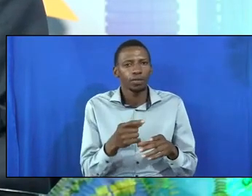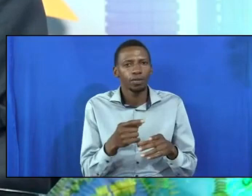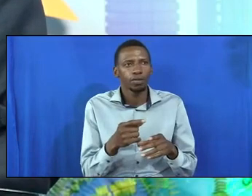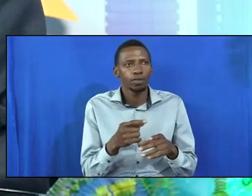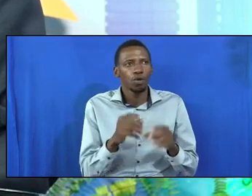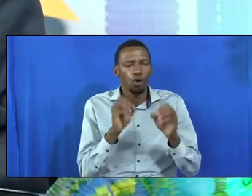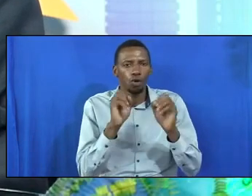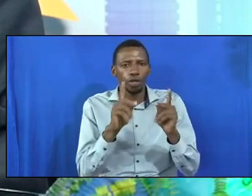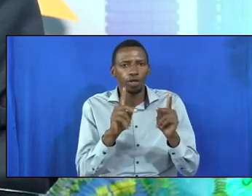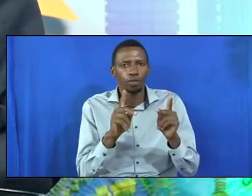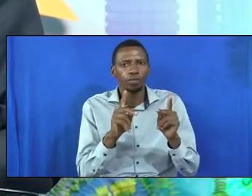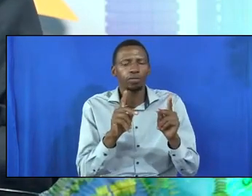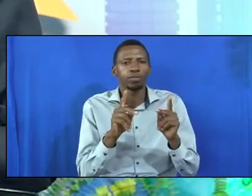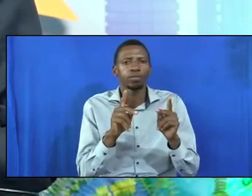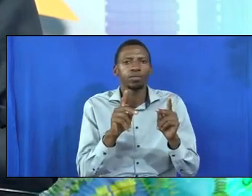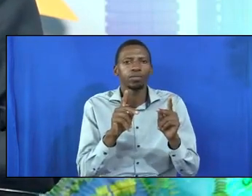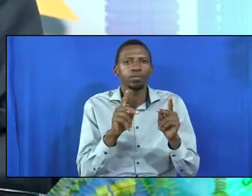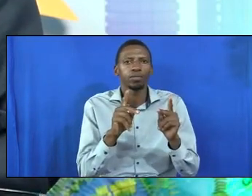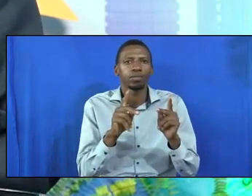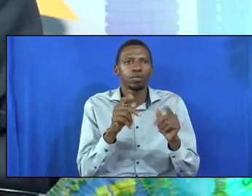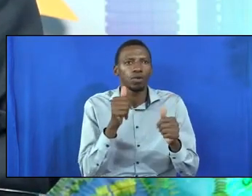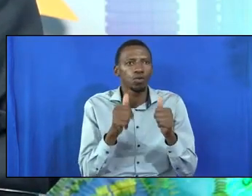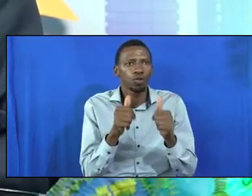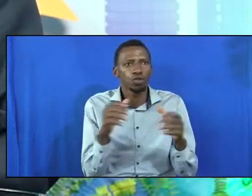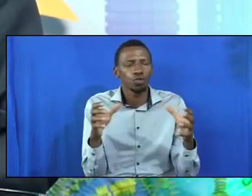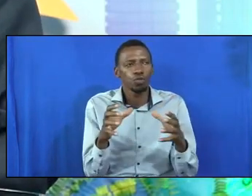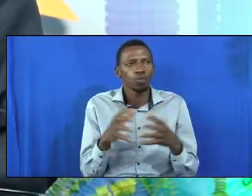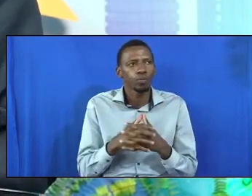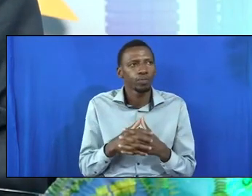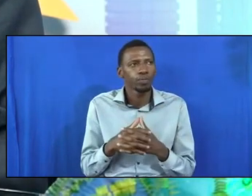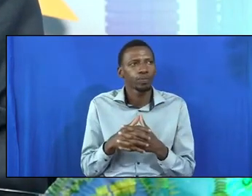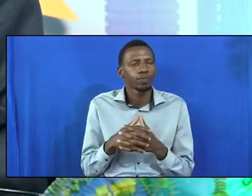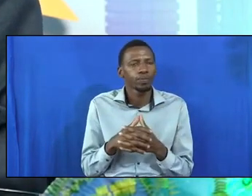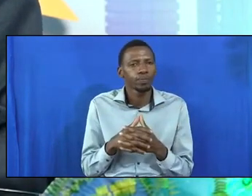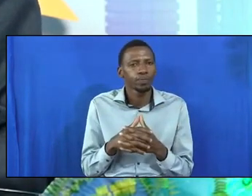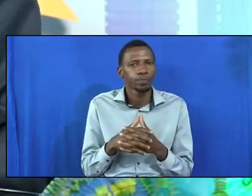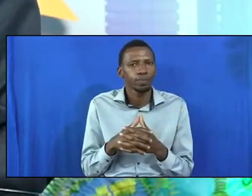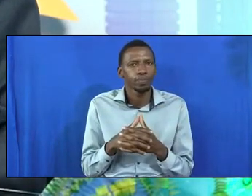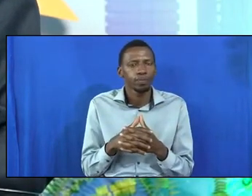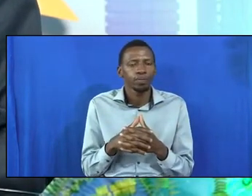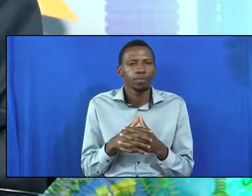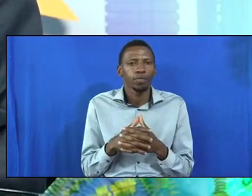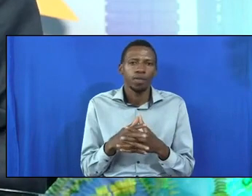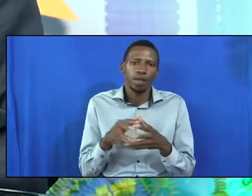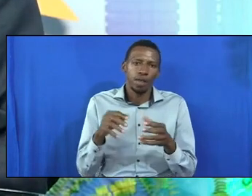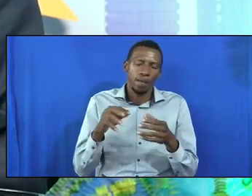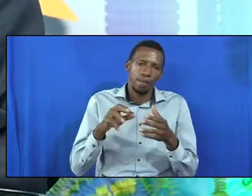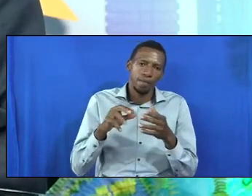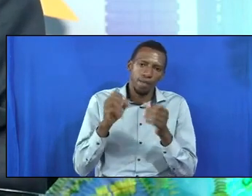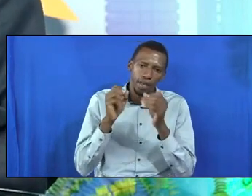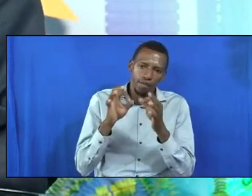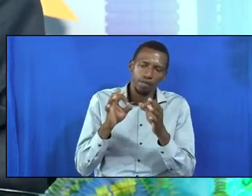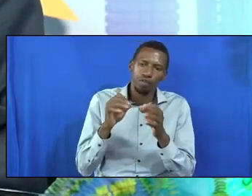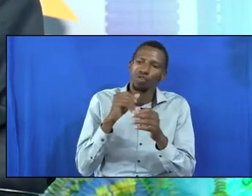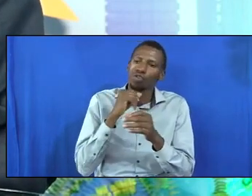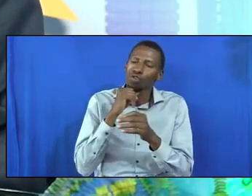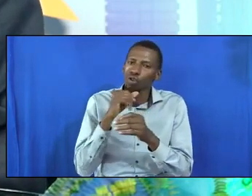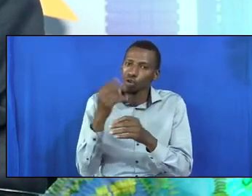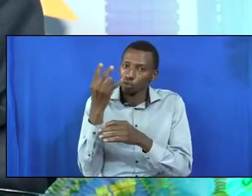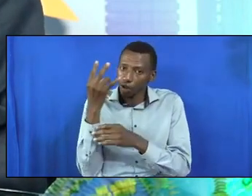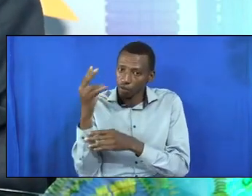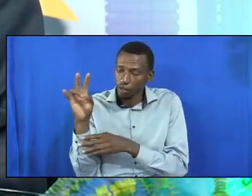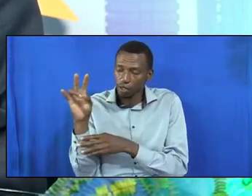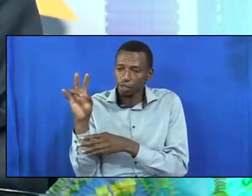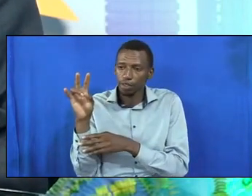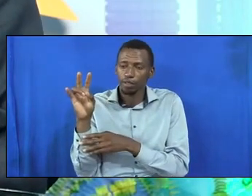Okay. Category three or category five? Category 5 means non-Adventist. Category